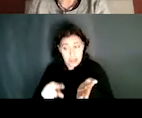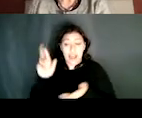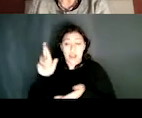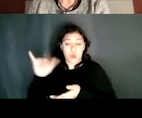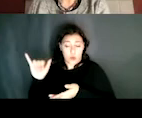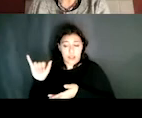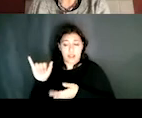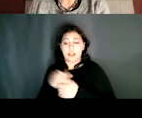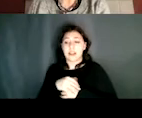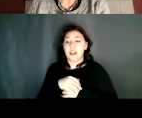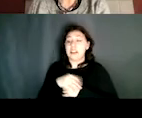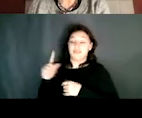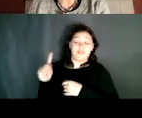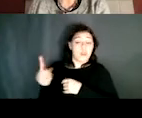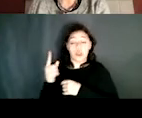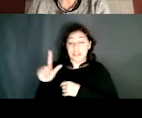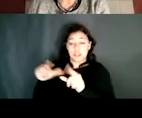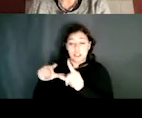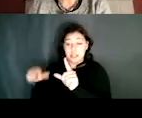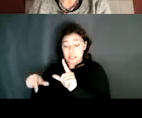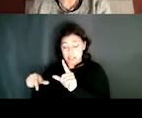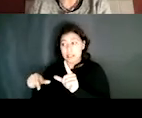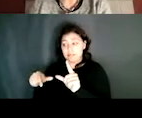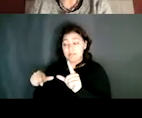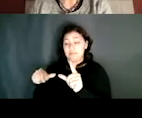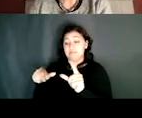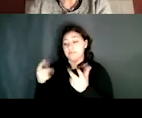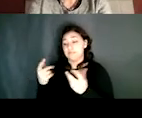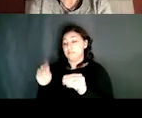There are two winners next for the Dean's Award for Excellence in Classroom Teaching.